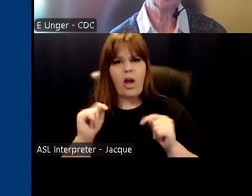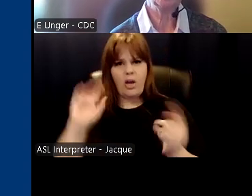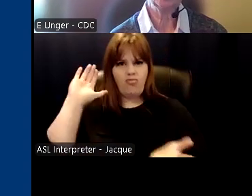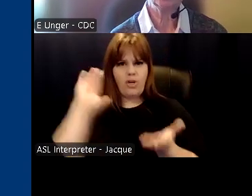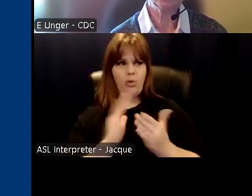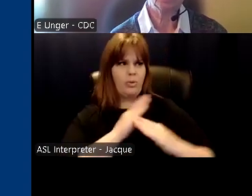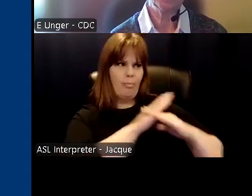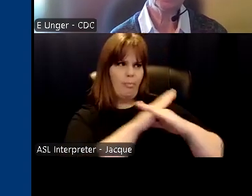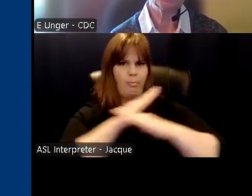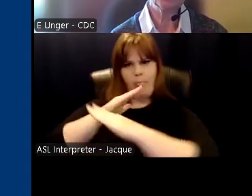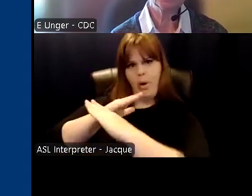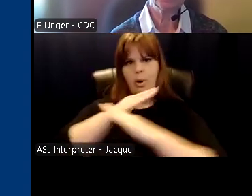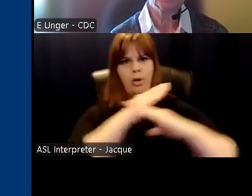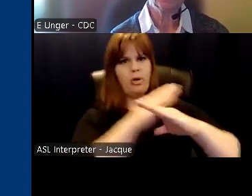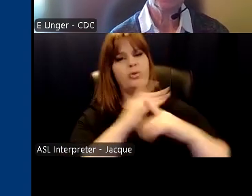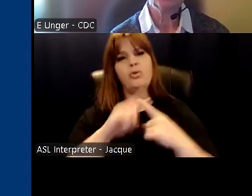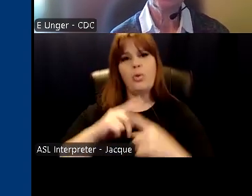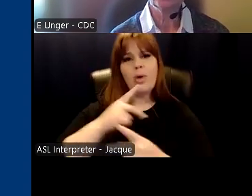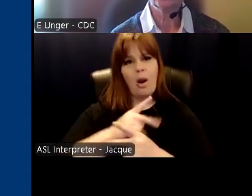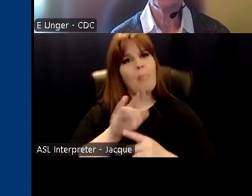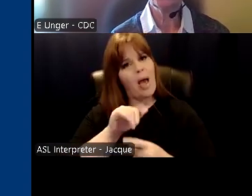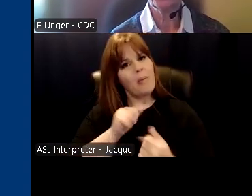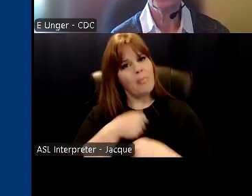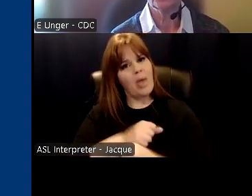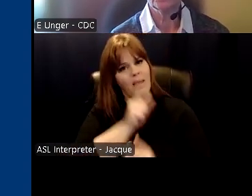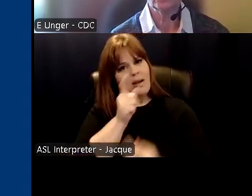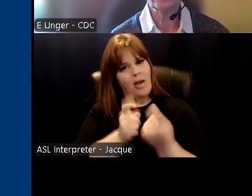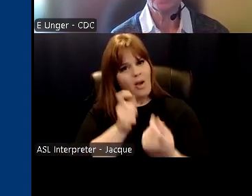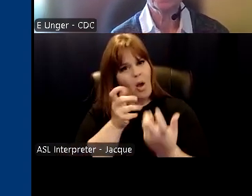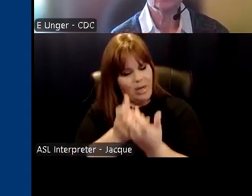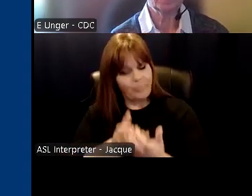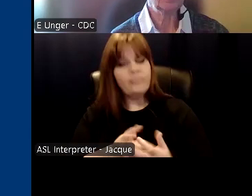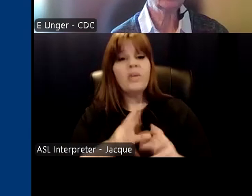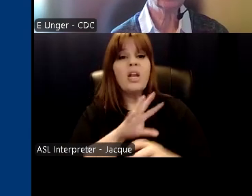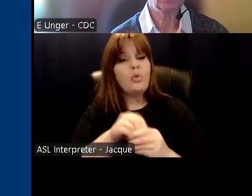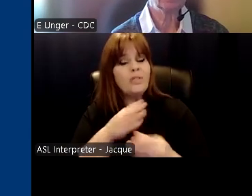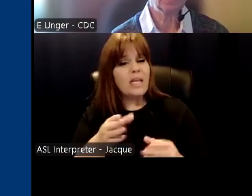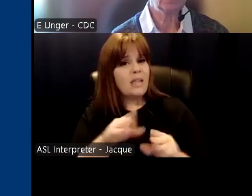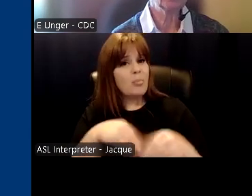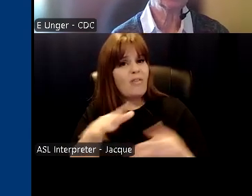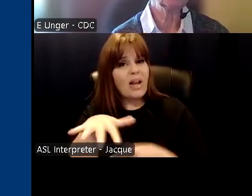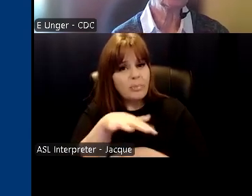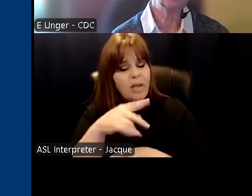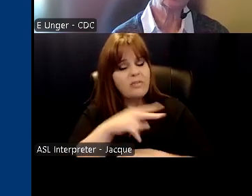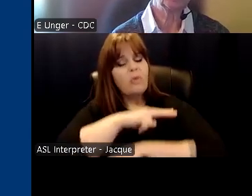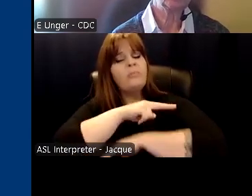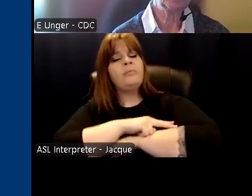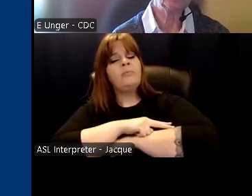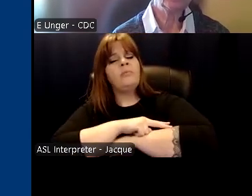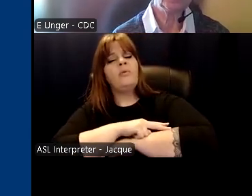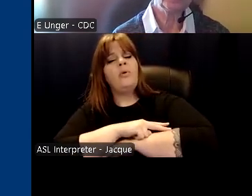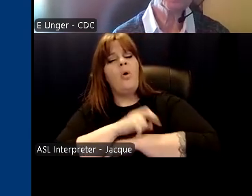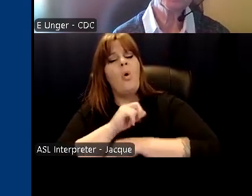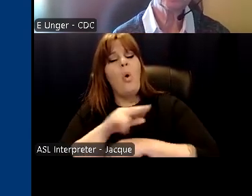care by making accommodations. These include things such as providing space for lying down or at least